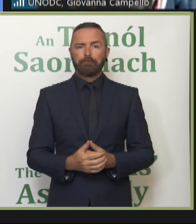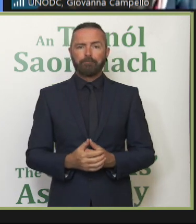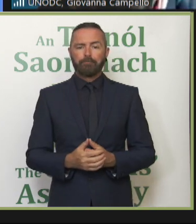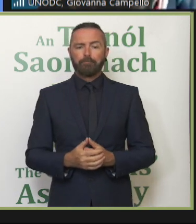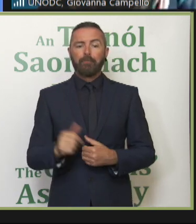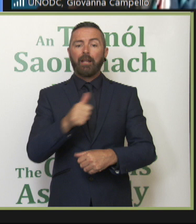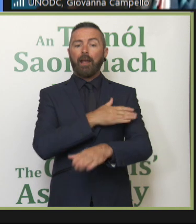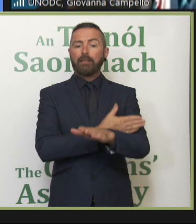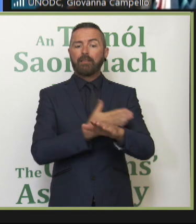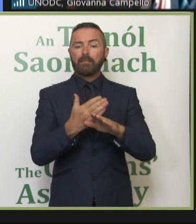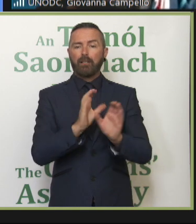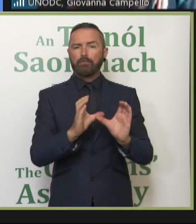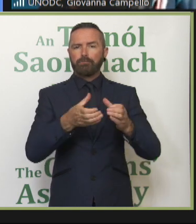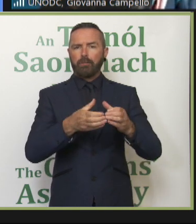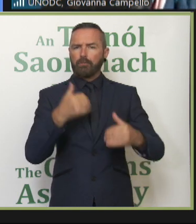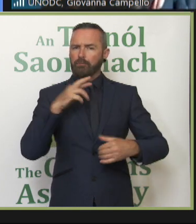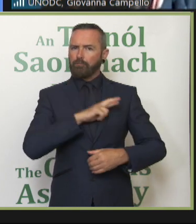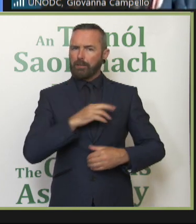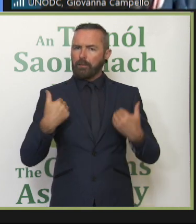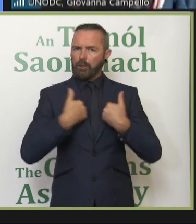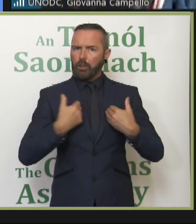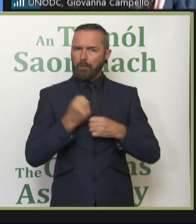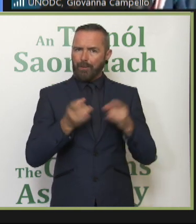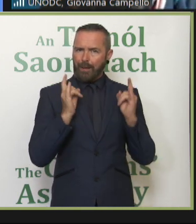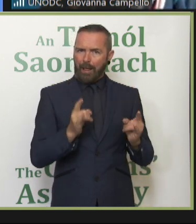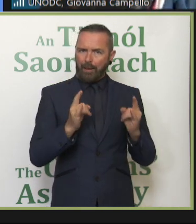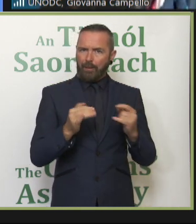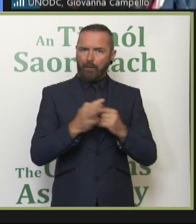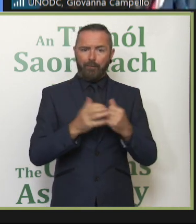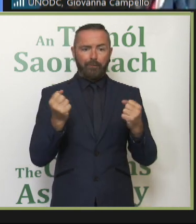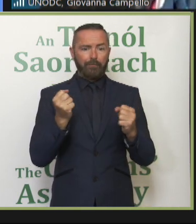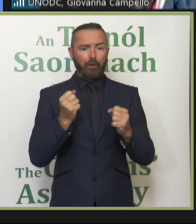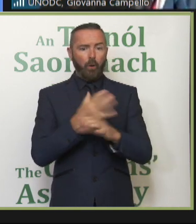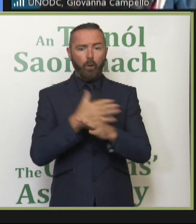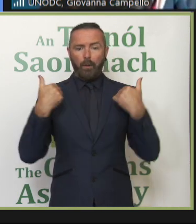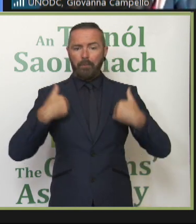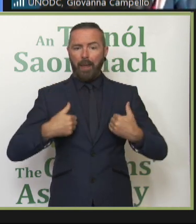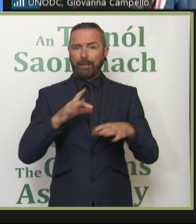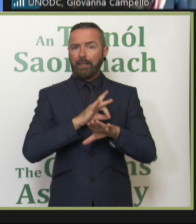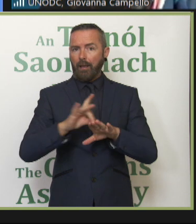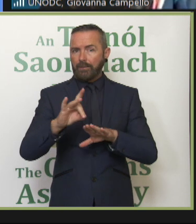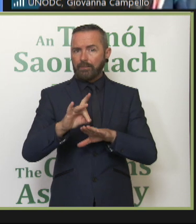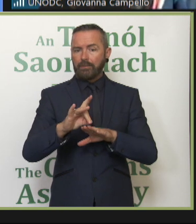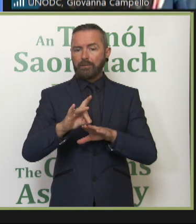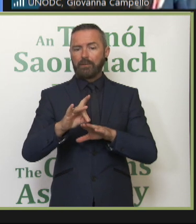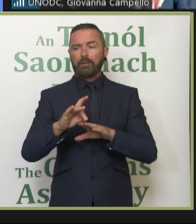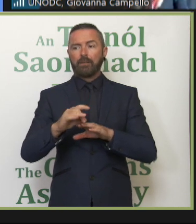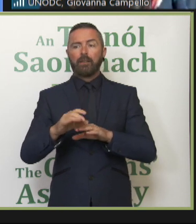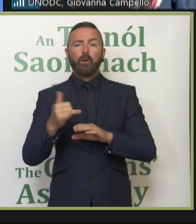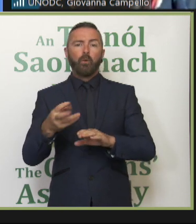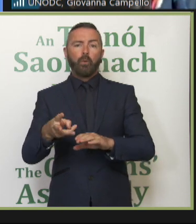That starts the parties concerned with the health and welfare of mankind. And while you might see that